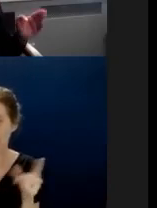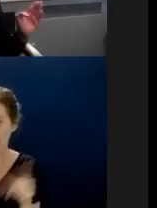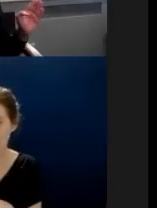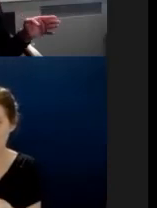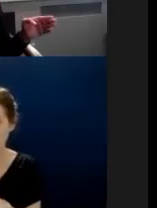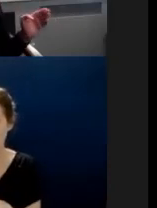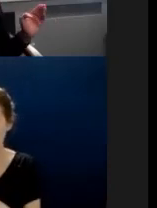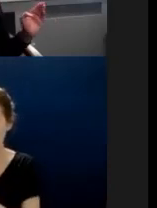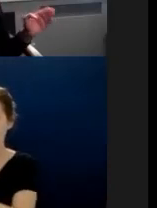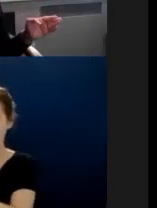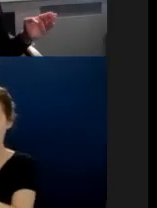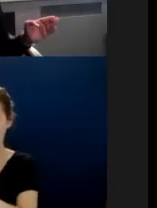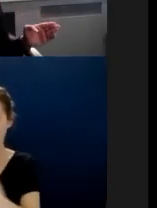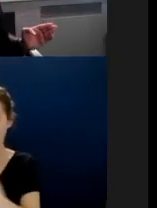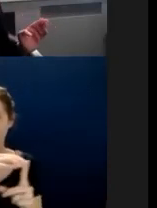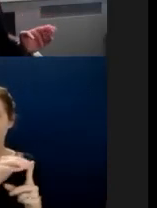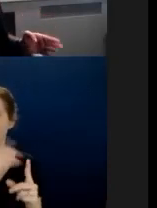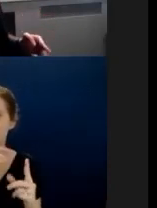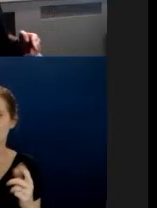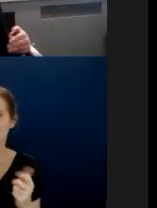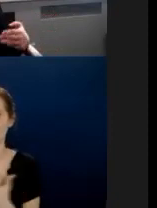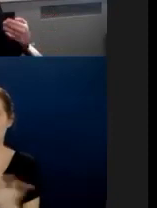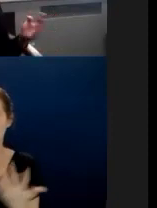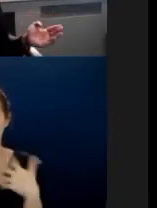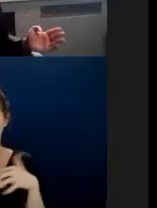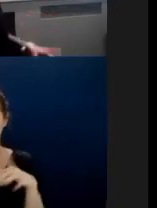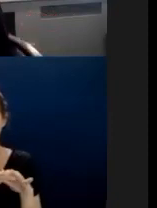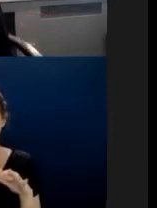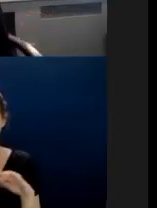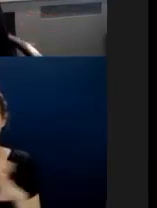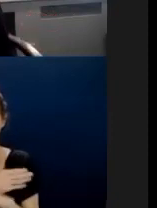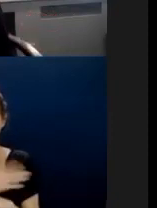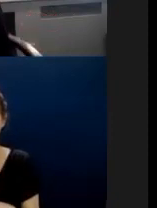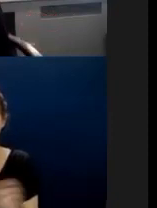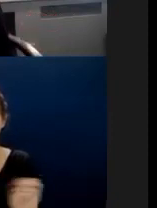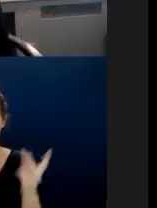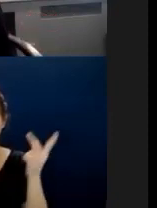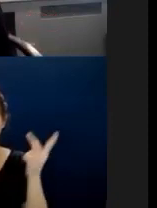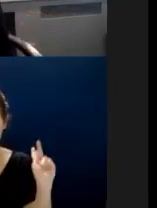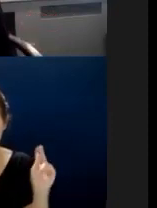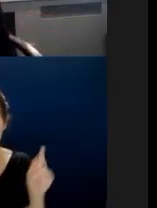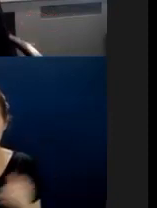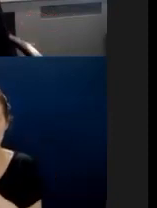just so that everything is cleared ahead of time and there are no misunderstandings.